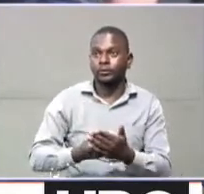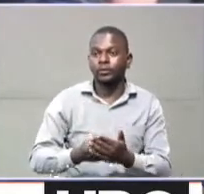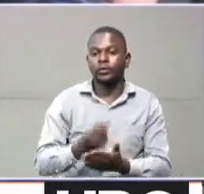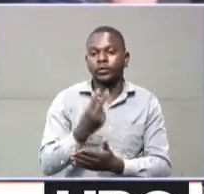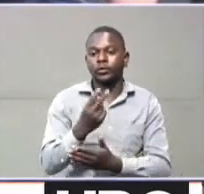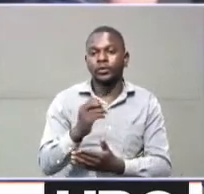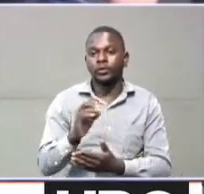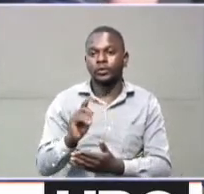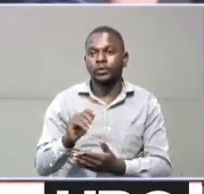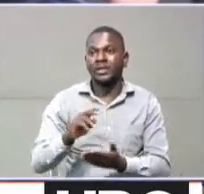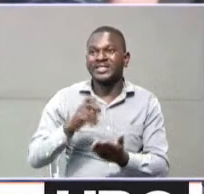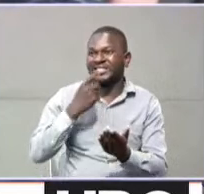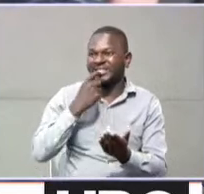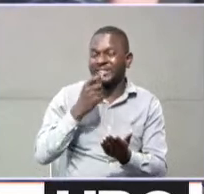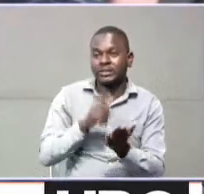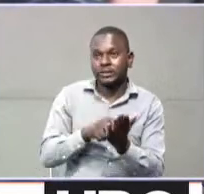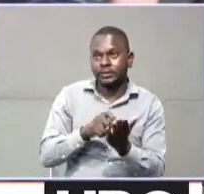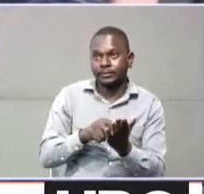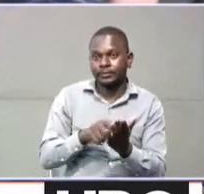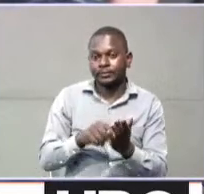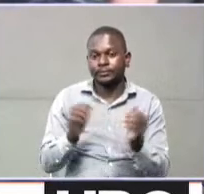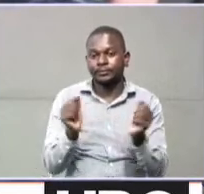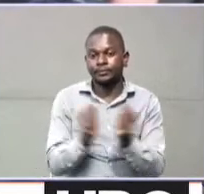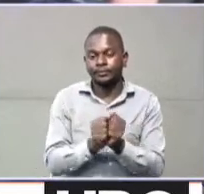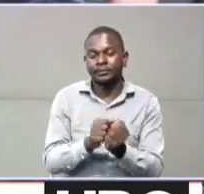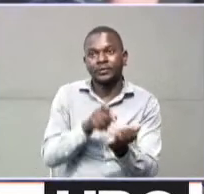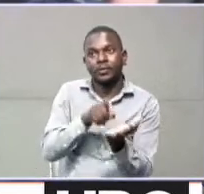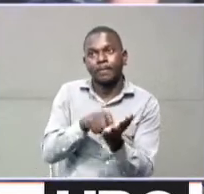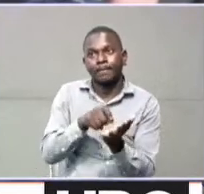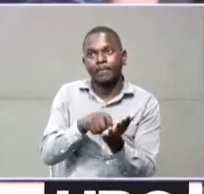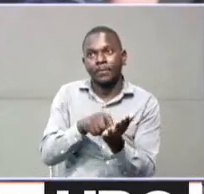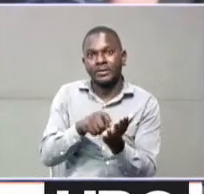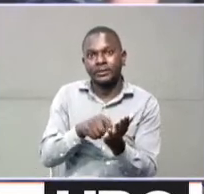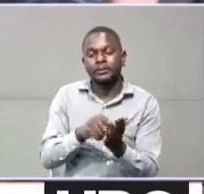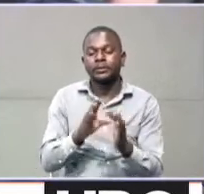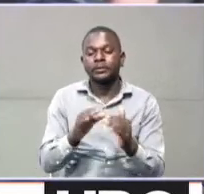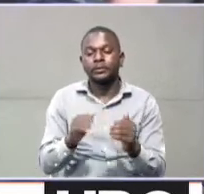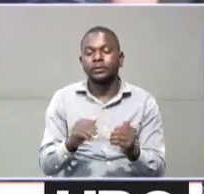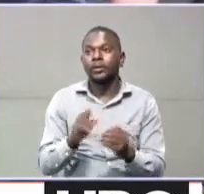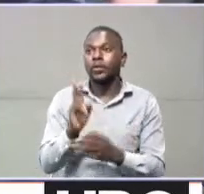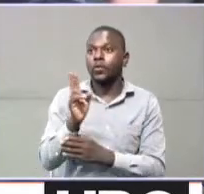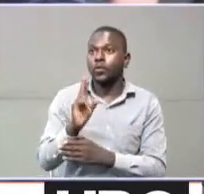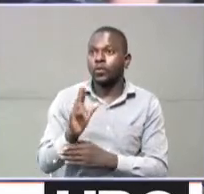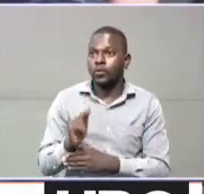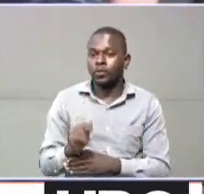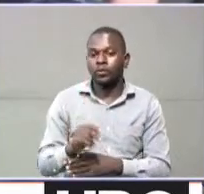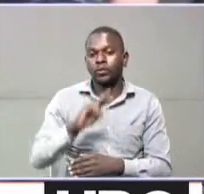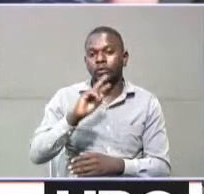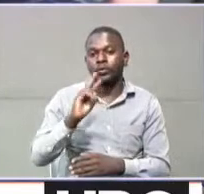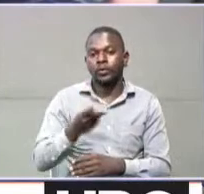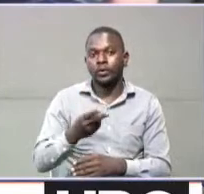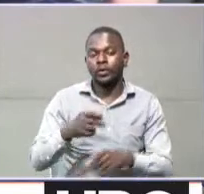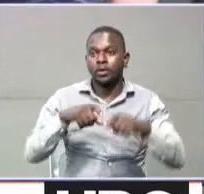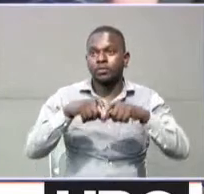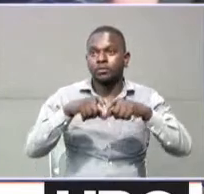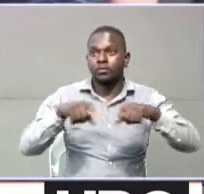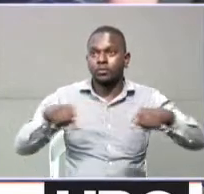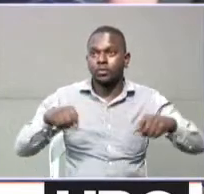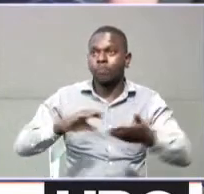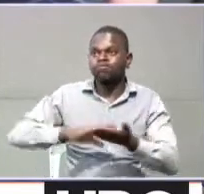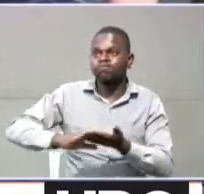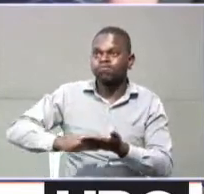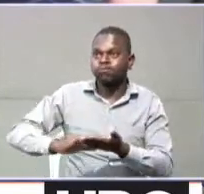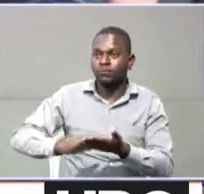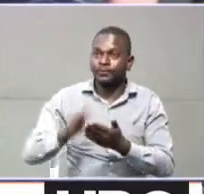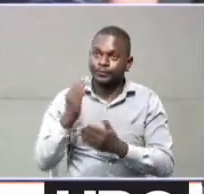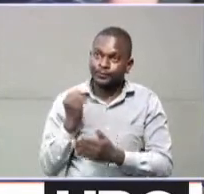20 tons of rice 10 tons of beans 4 tons of sugar 2 thousand bars of soap 2 000